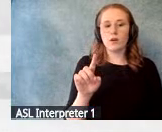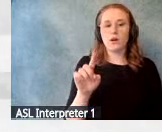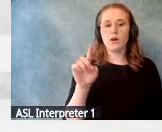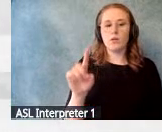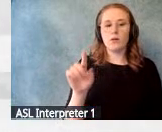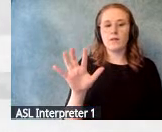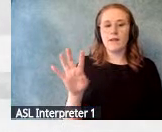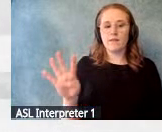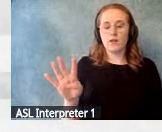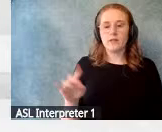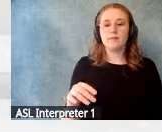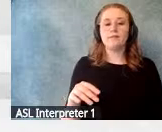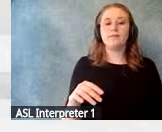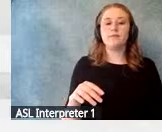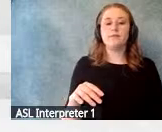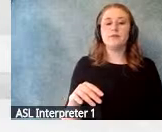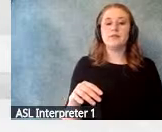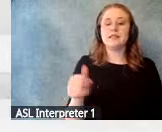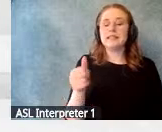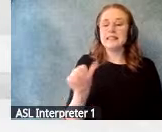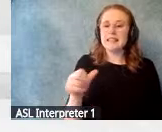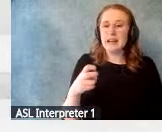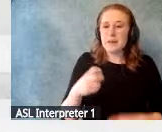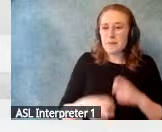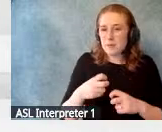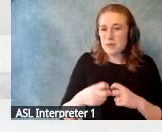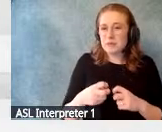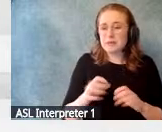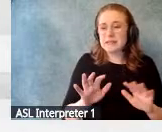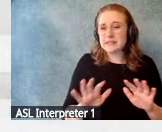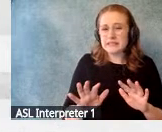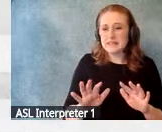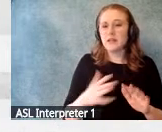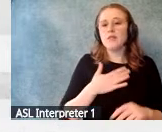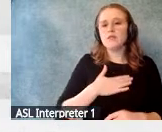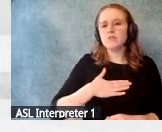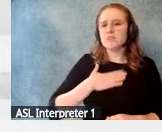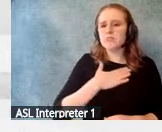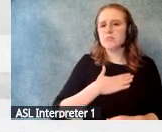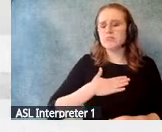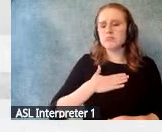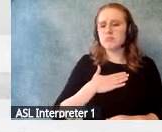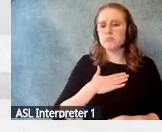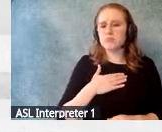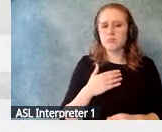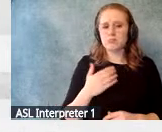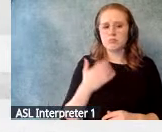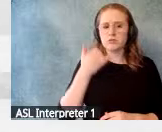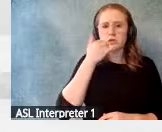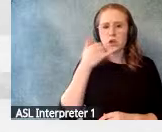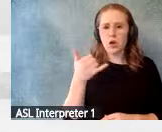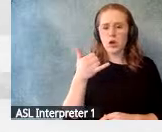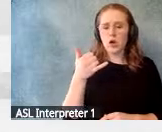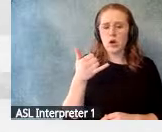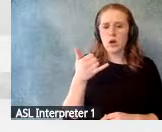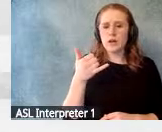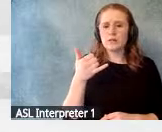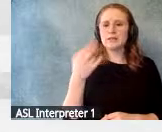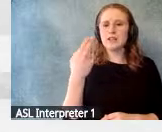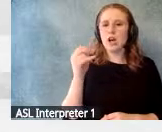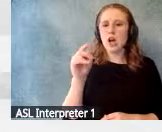341154. If you're having any difficulties, please also dial our dial-in